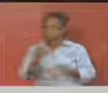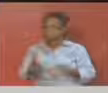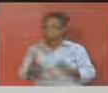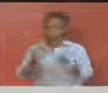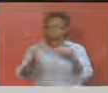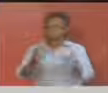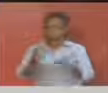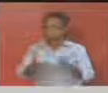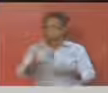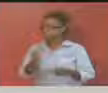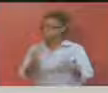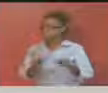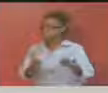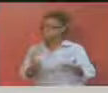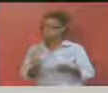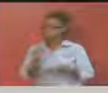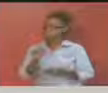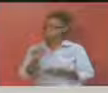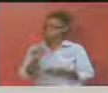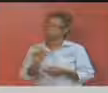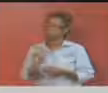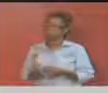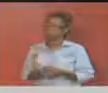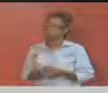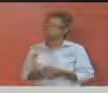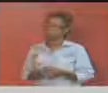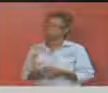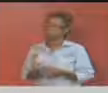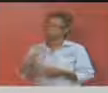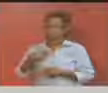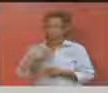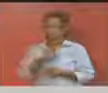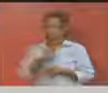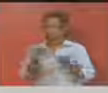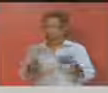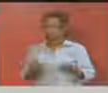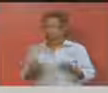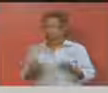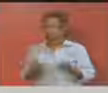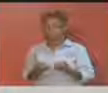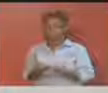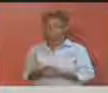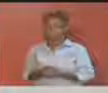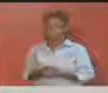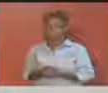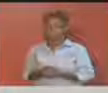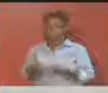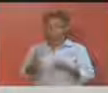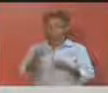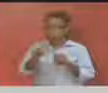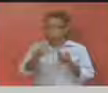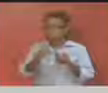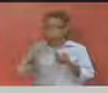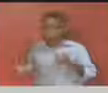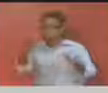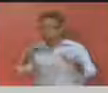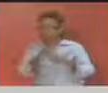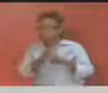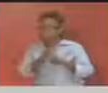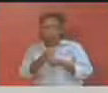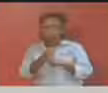What is our operational plan now to vaccinate persons once we get